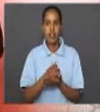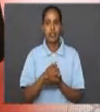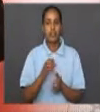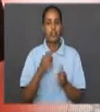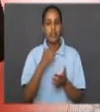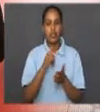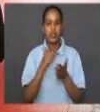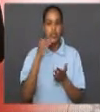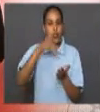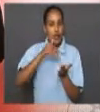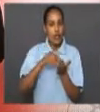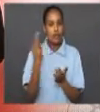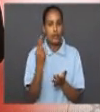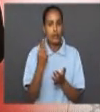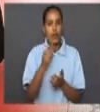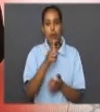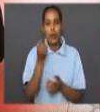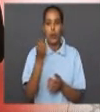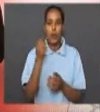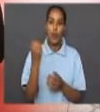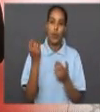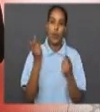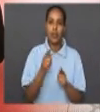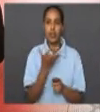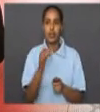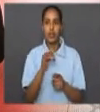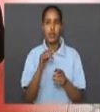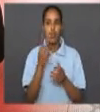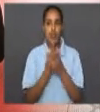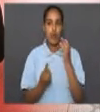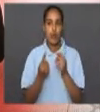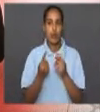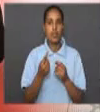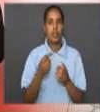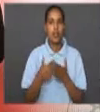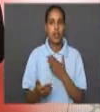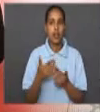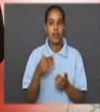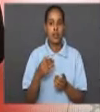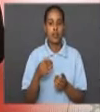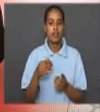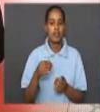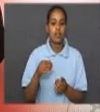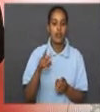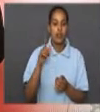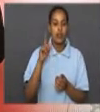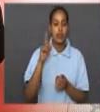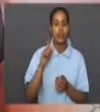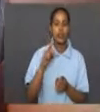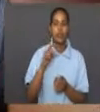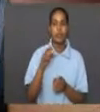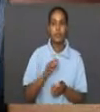Nevertheless, it is frequently used when a substance is needed that is both lighter and tougher than